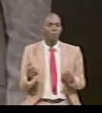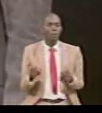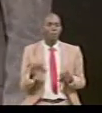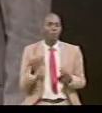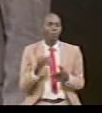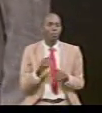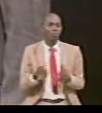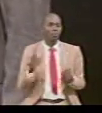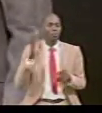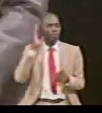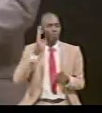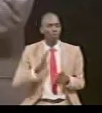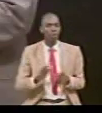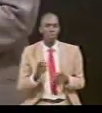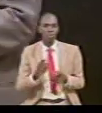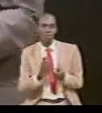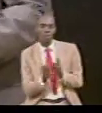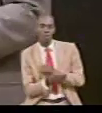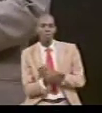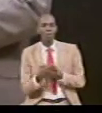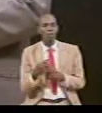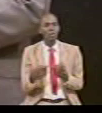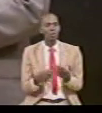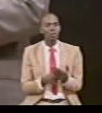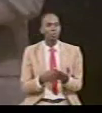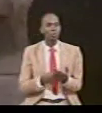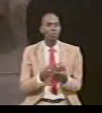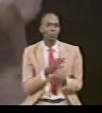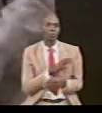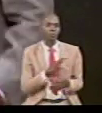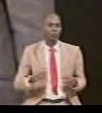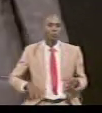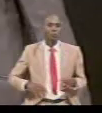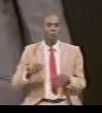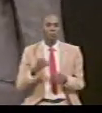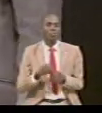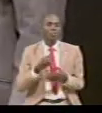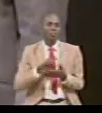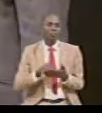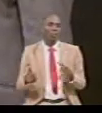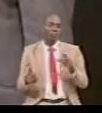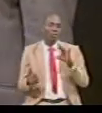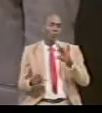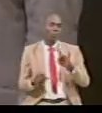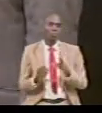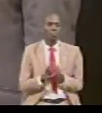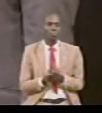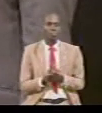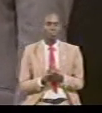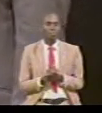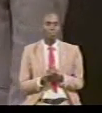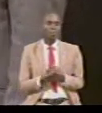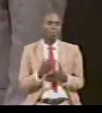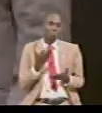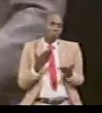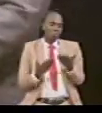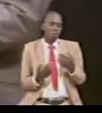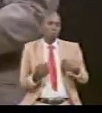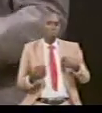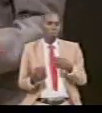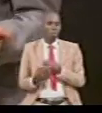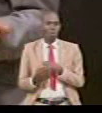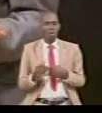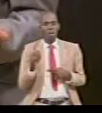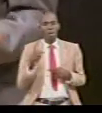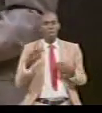the gospel of Christ. Then in verse 8, it says, but though we or an angel from